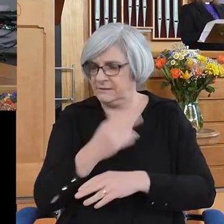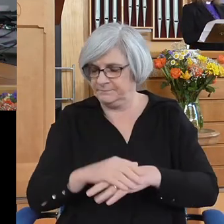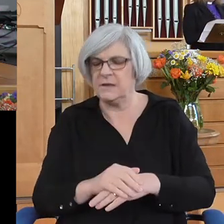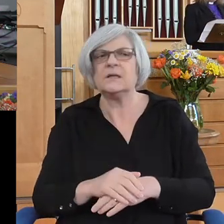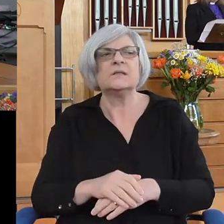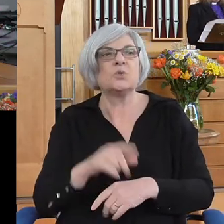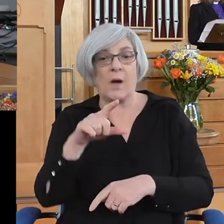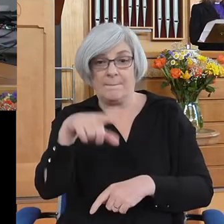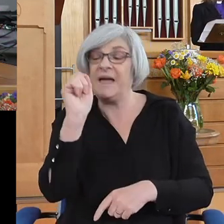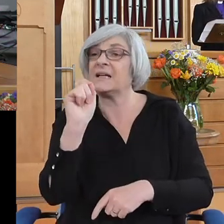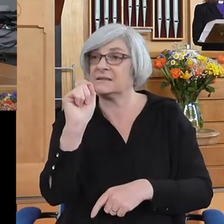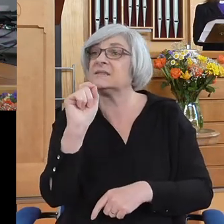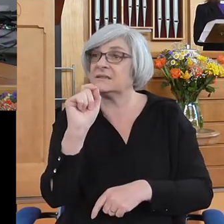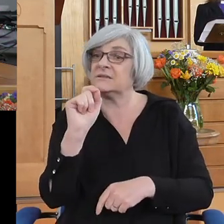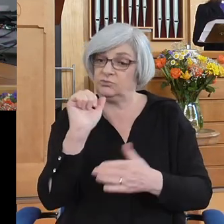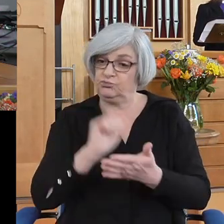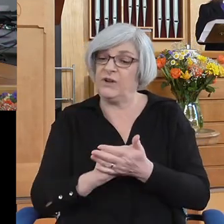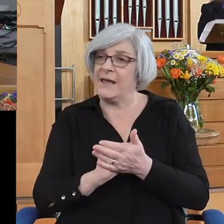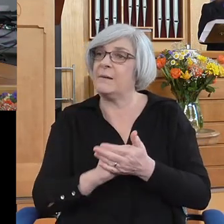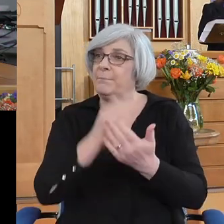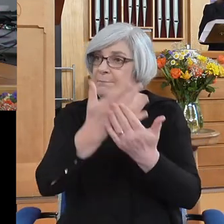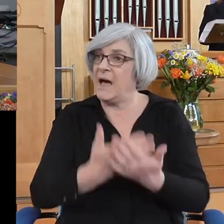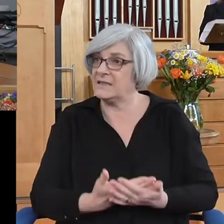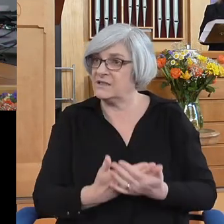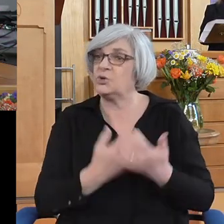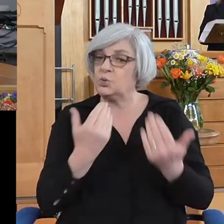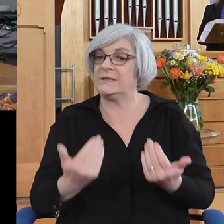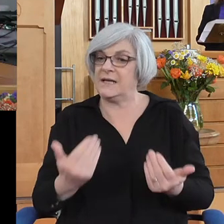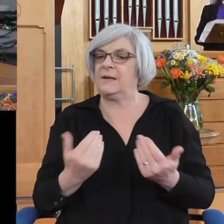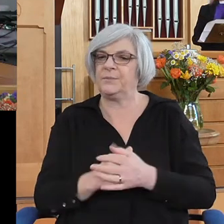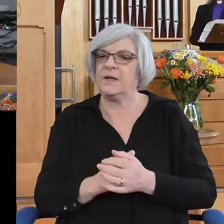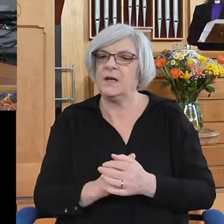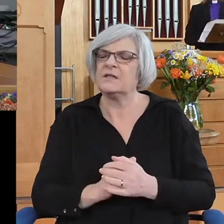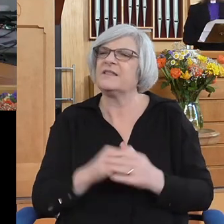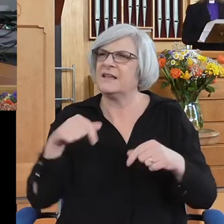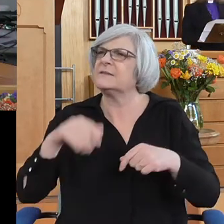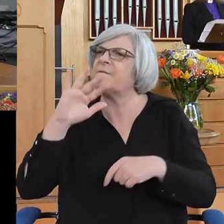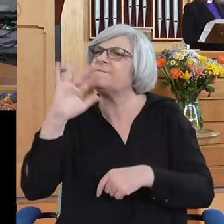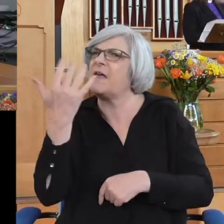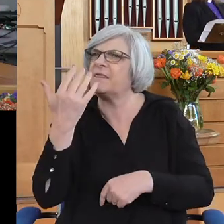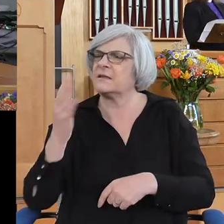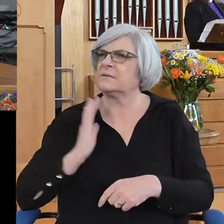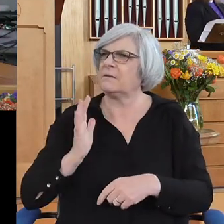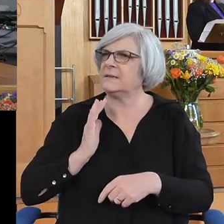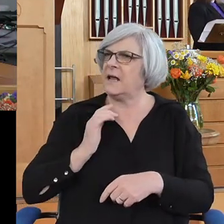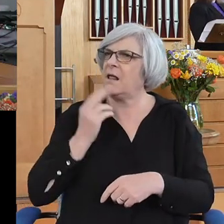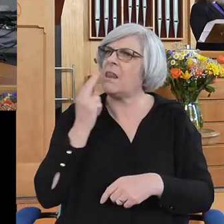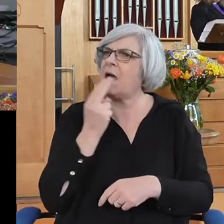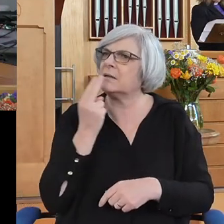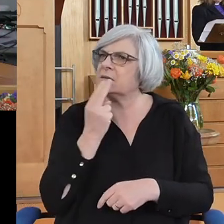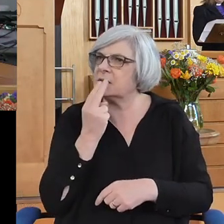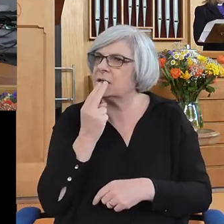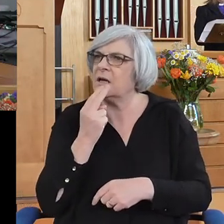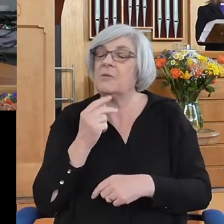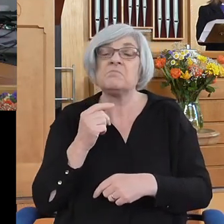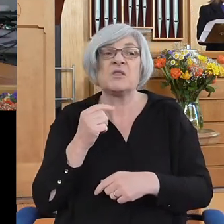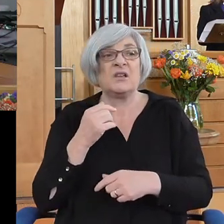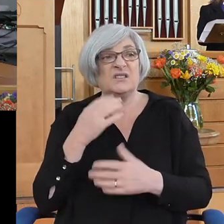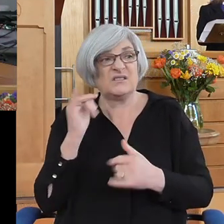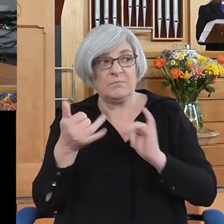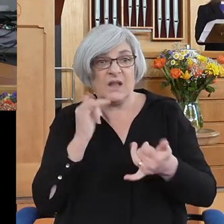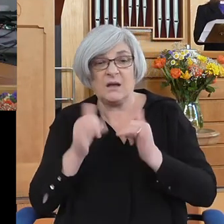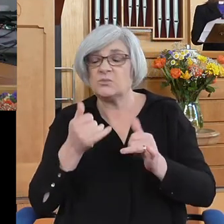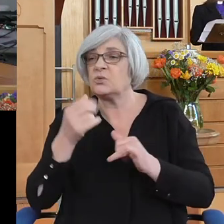to choose the lectionary passages for today, which is the fifth Sunday in Lent, and it's often called Passion